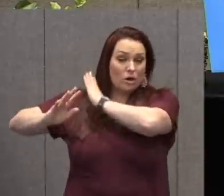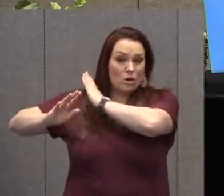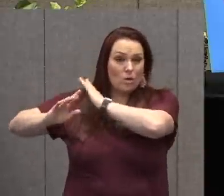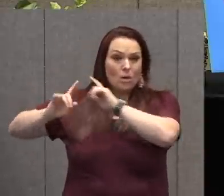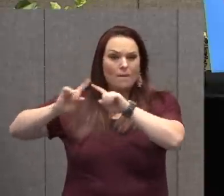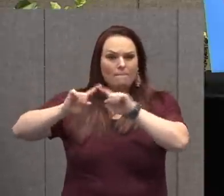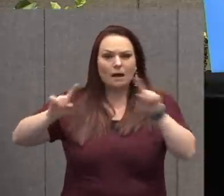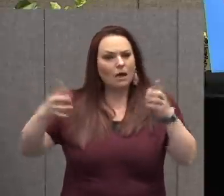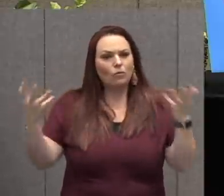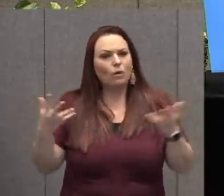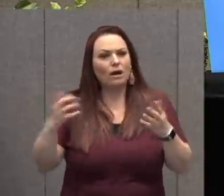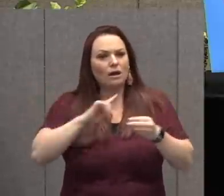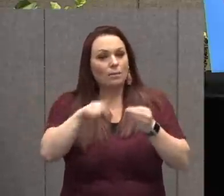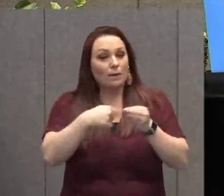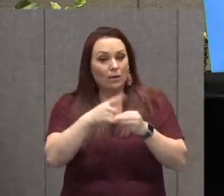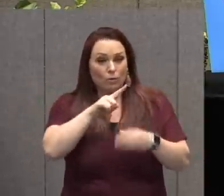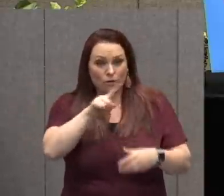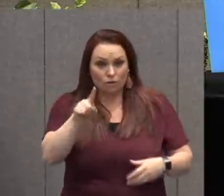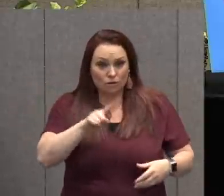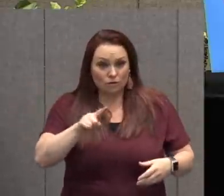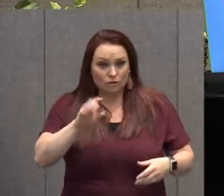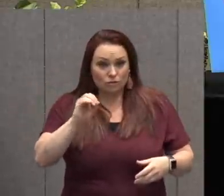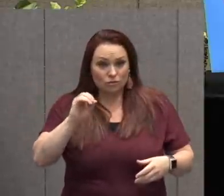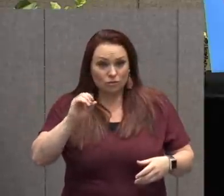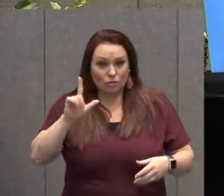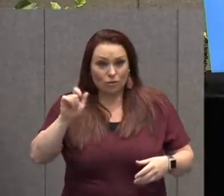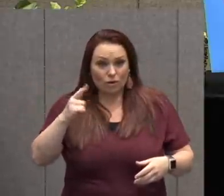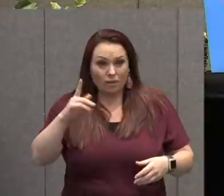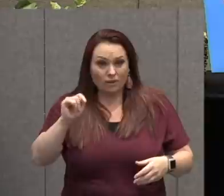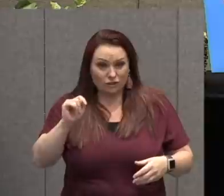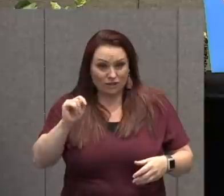think a zoologist studies?